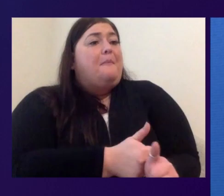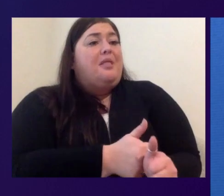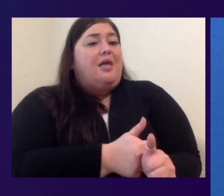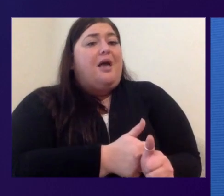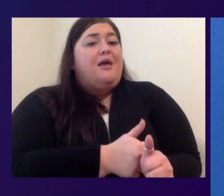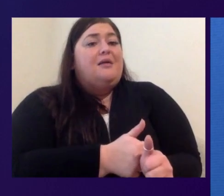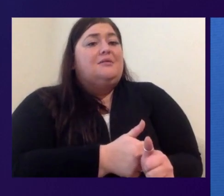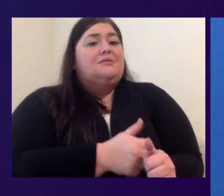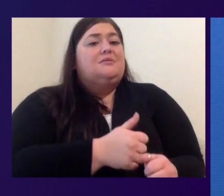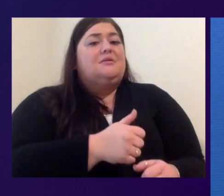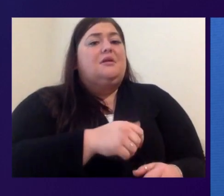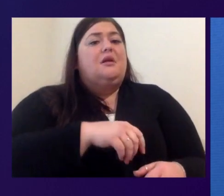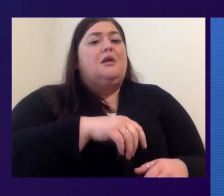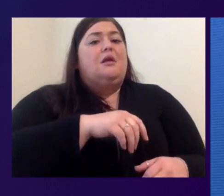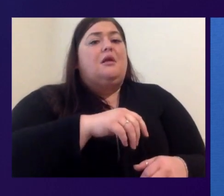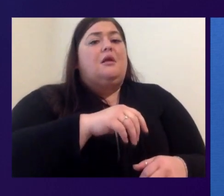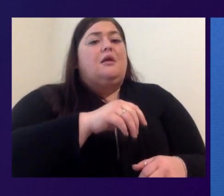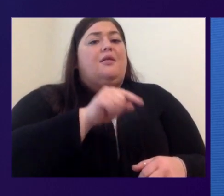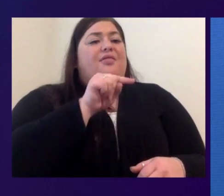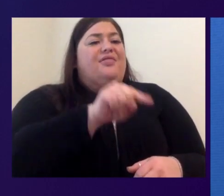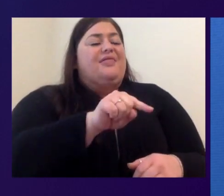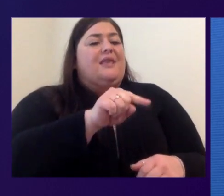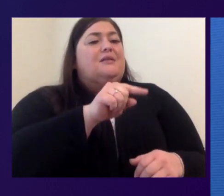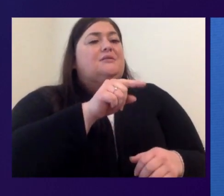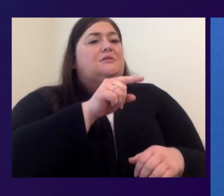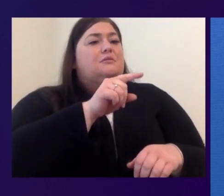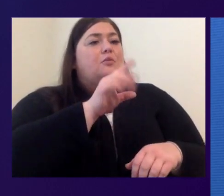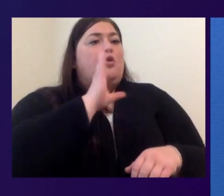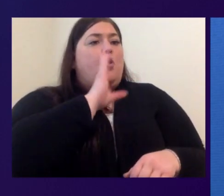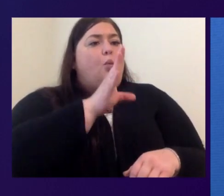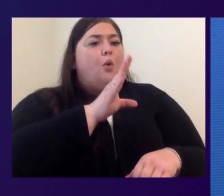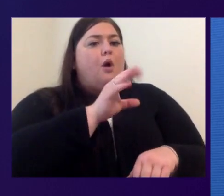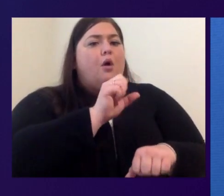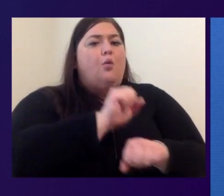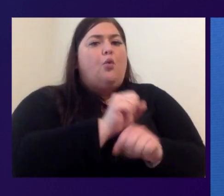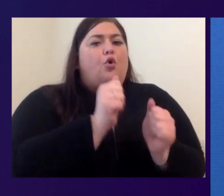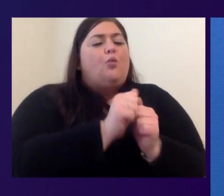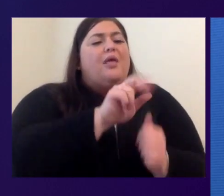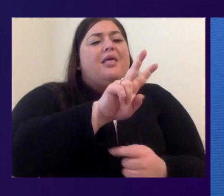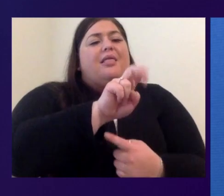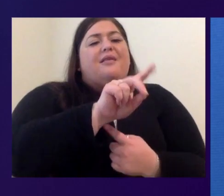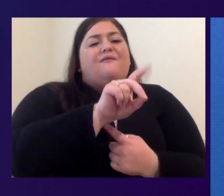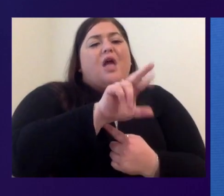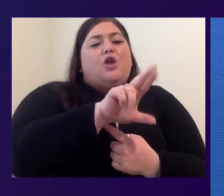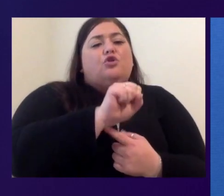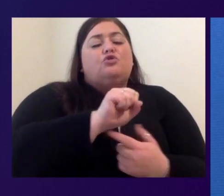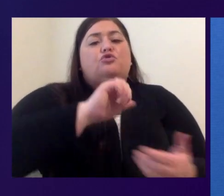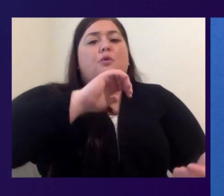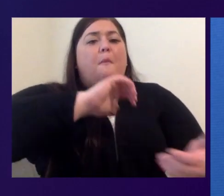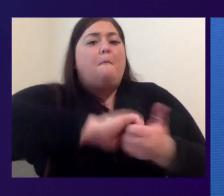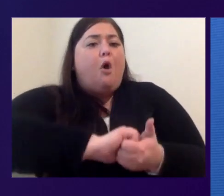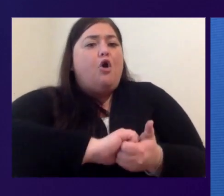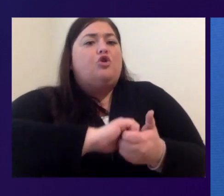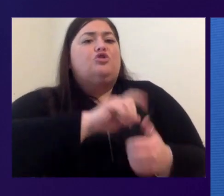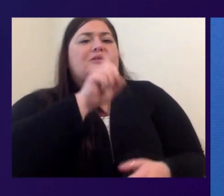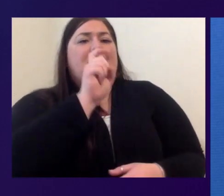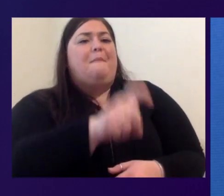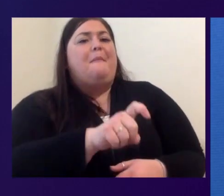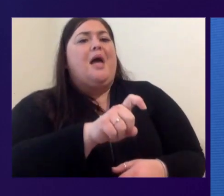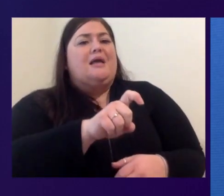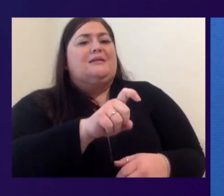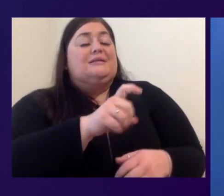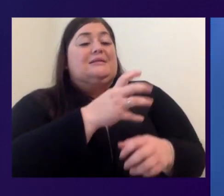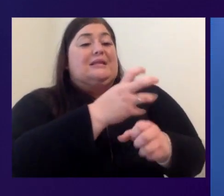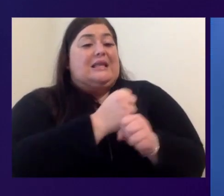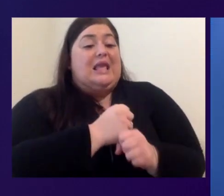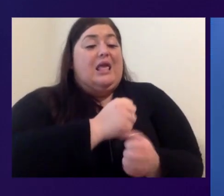user base, effectively. This meant they work with a lot of third parties. They work with both vendors and partners and so forth. So they would have to physically get